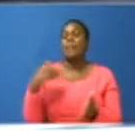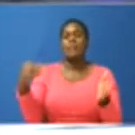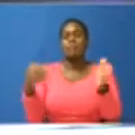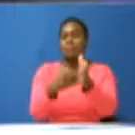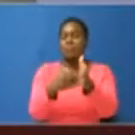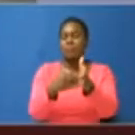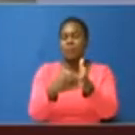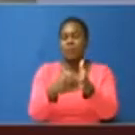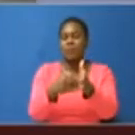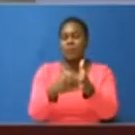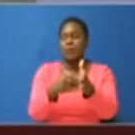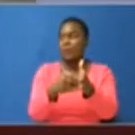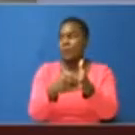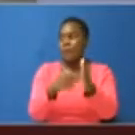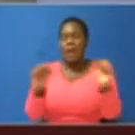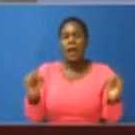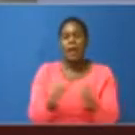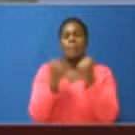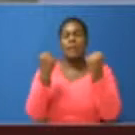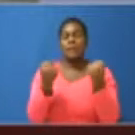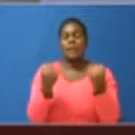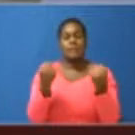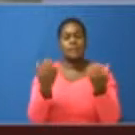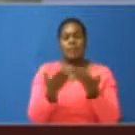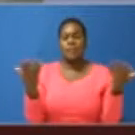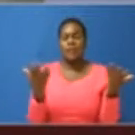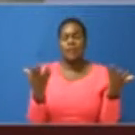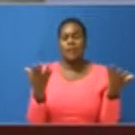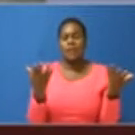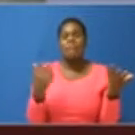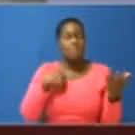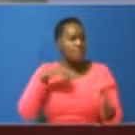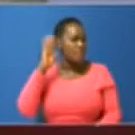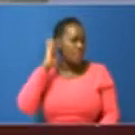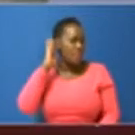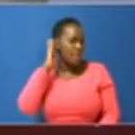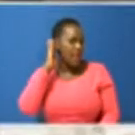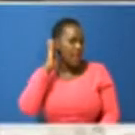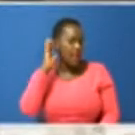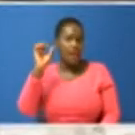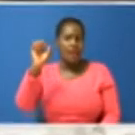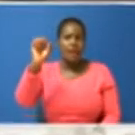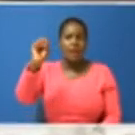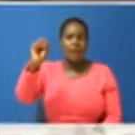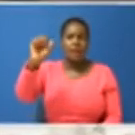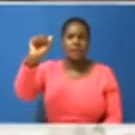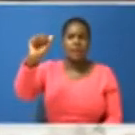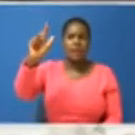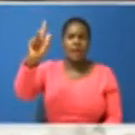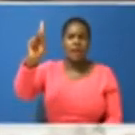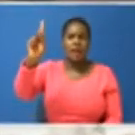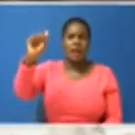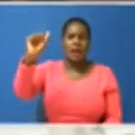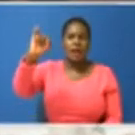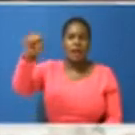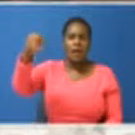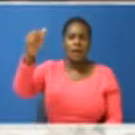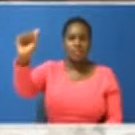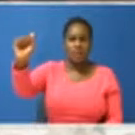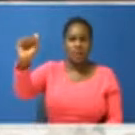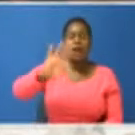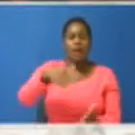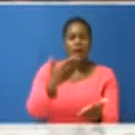you for uh a developing event here at the catholic university of eastern africa i'm told johnson sarkaja is in the premises and